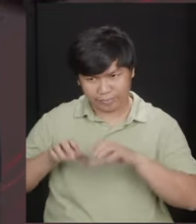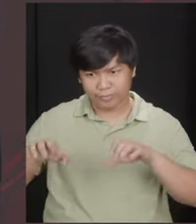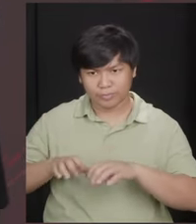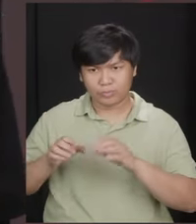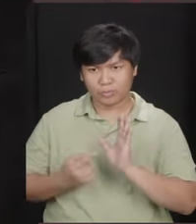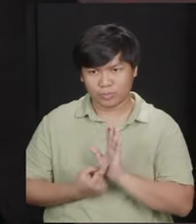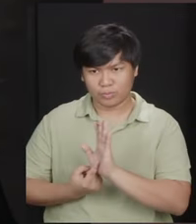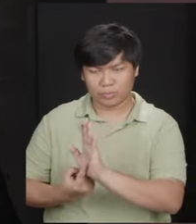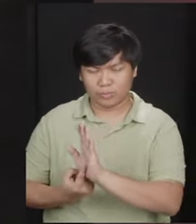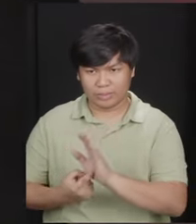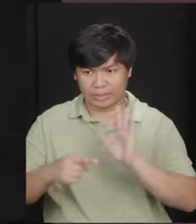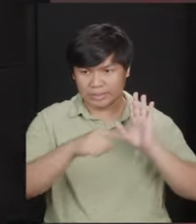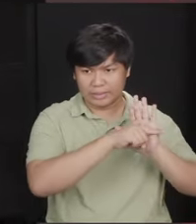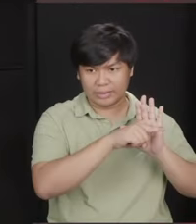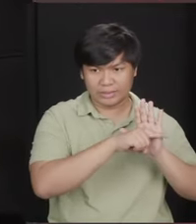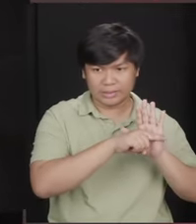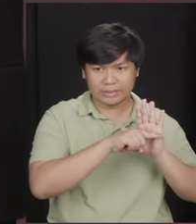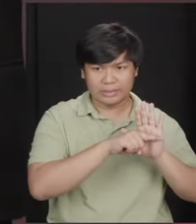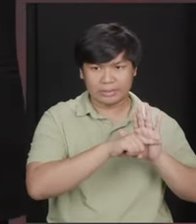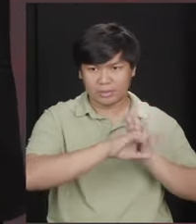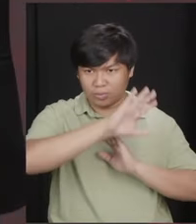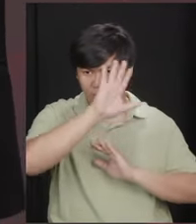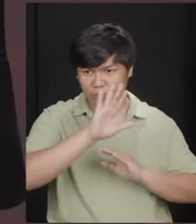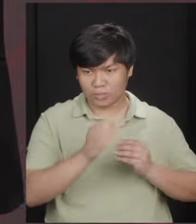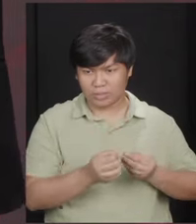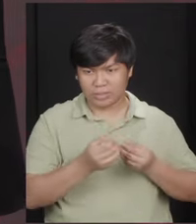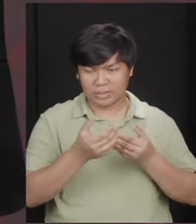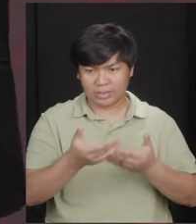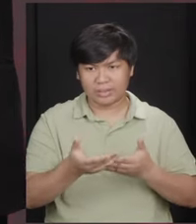difference? Negative. Do not do to others